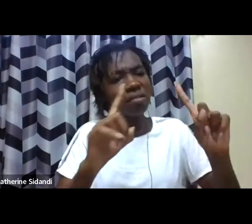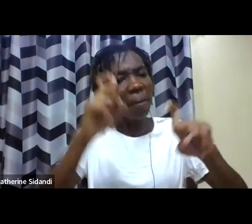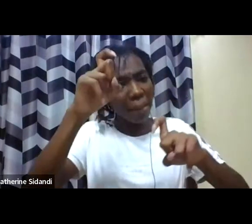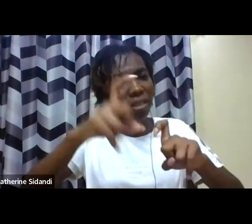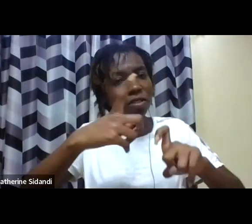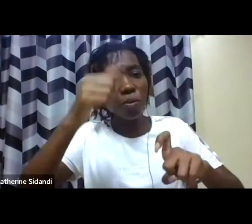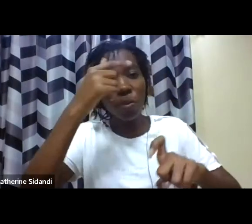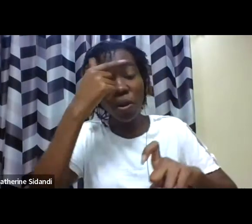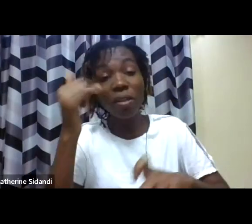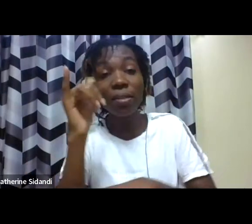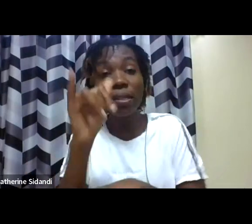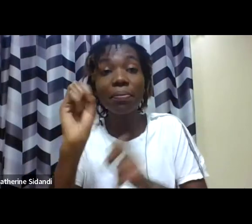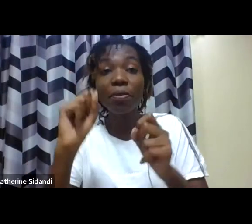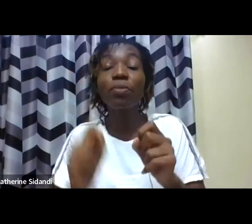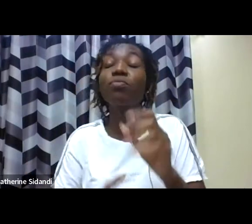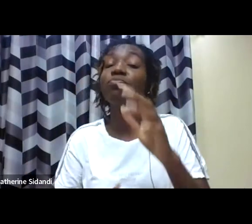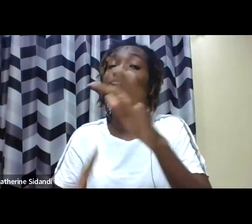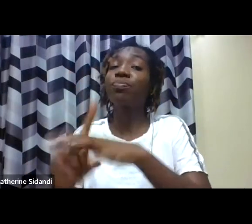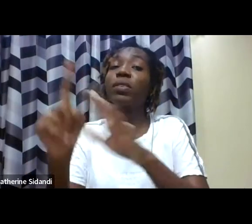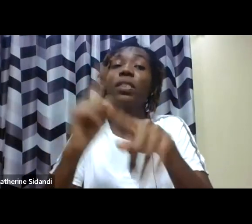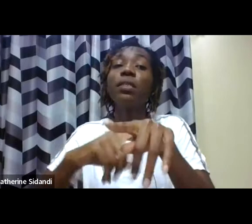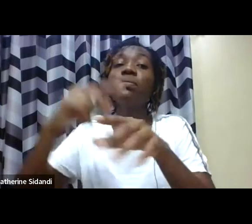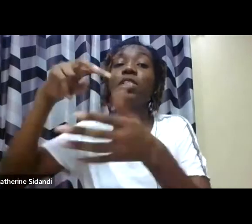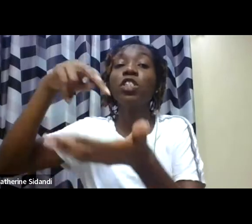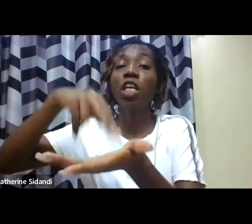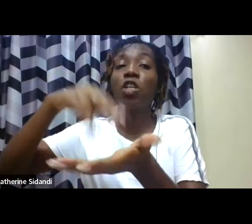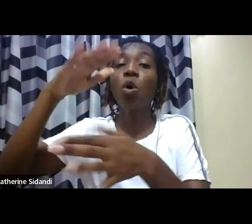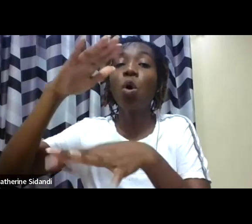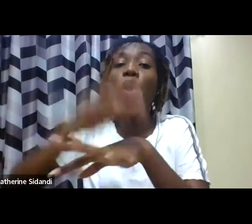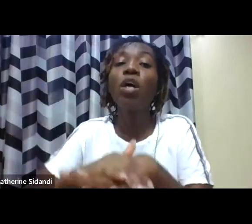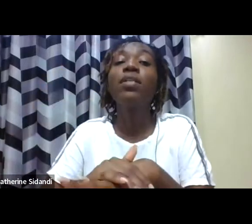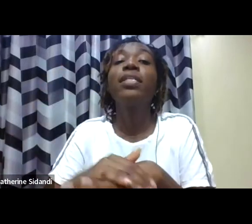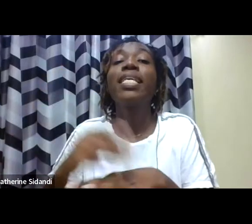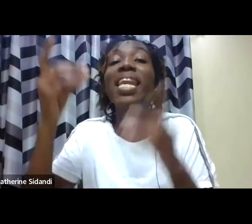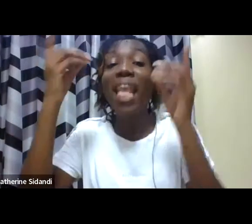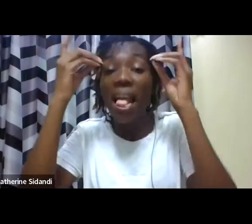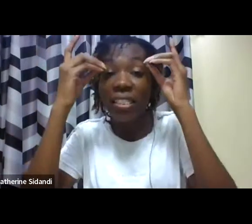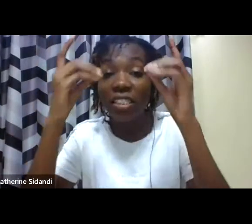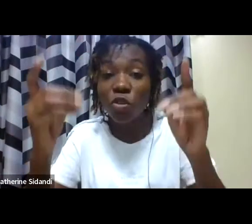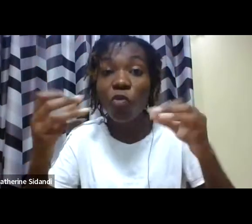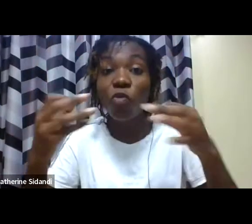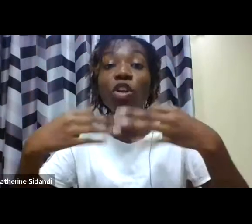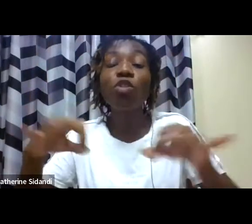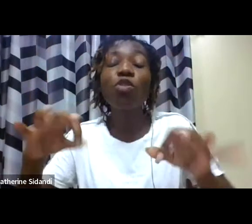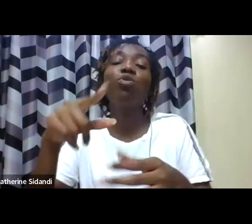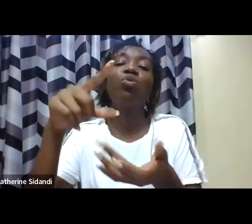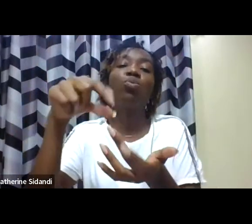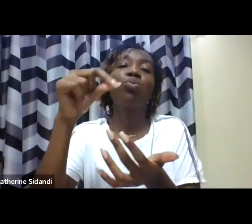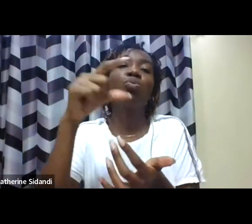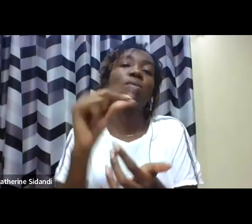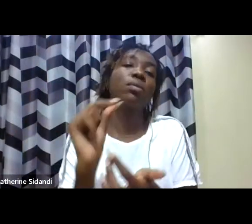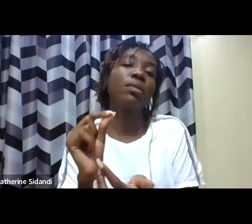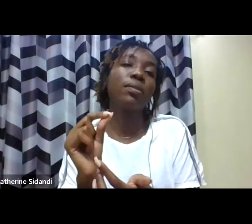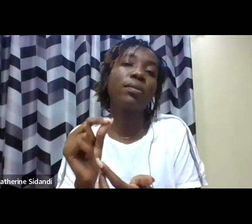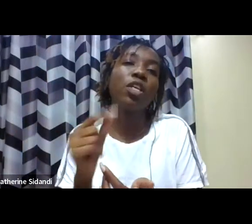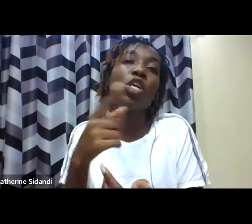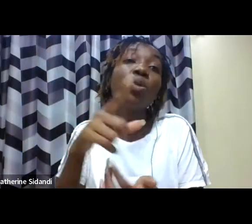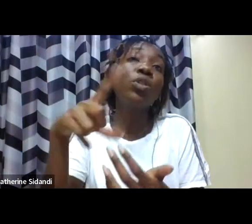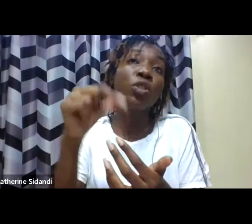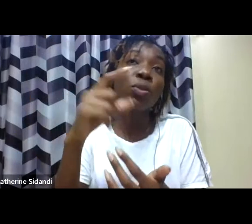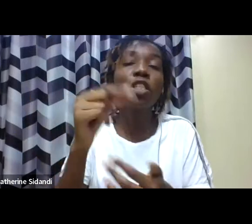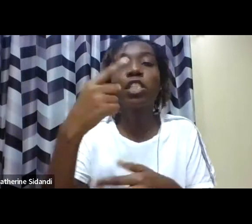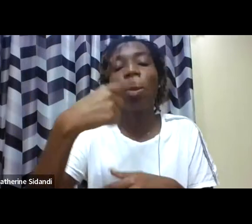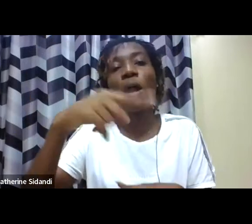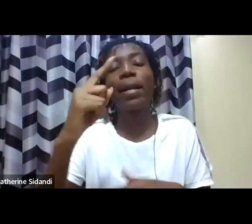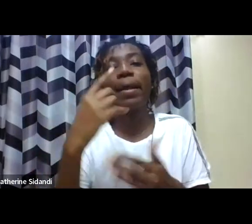come when you stand on your decision, you know, the freedom to choose. You choose the right one